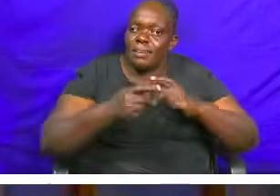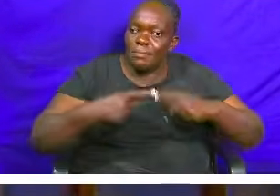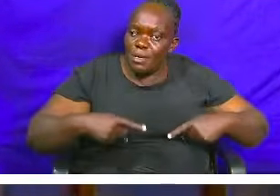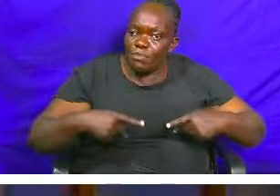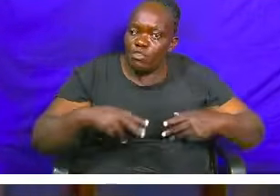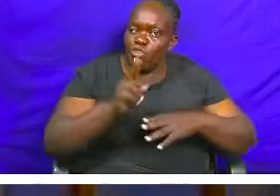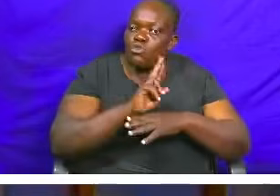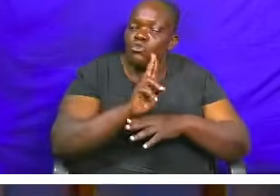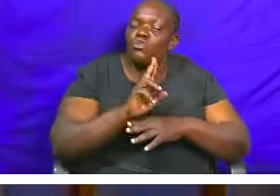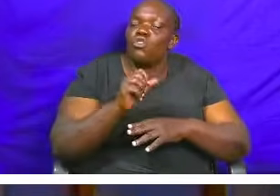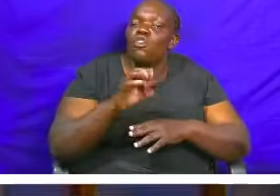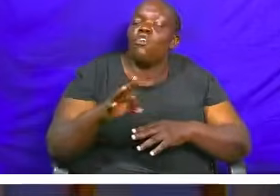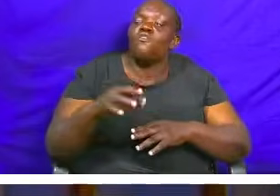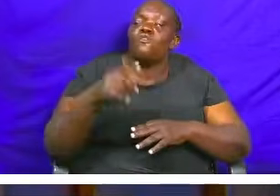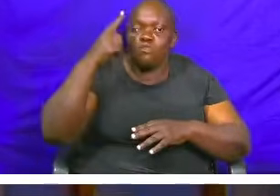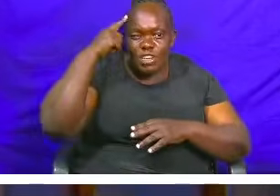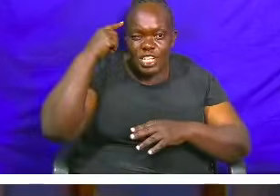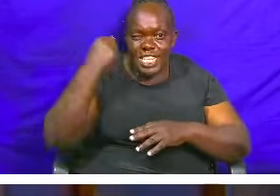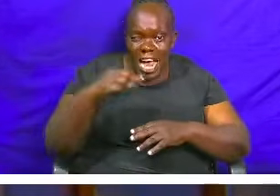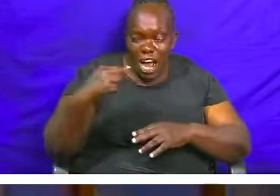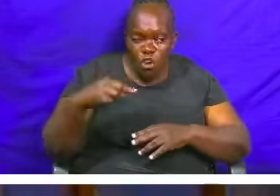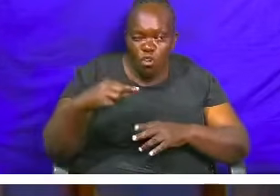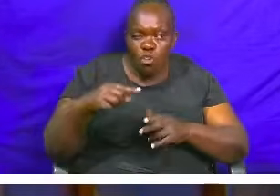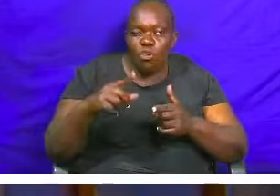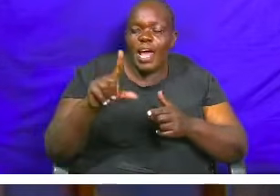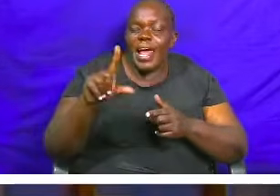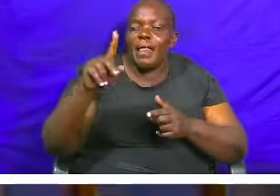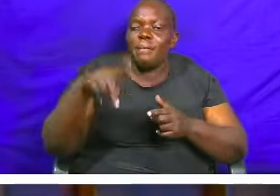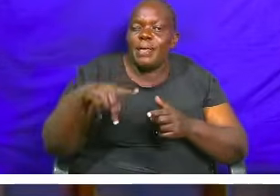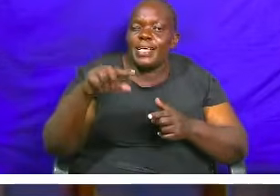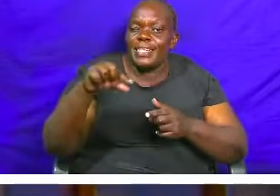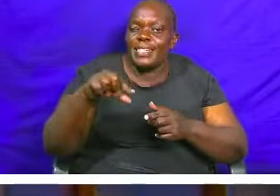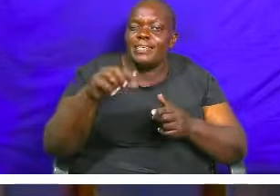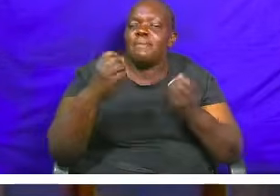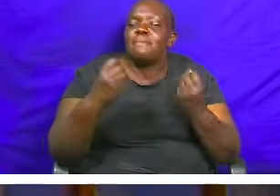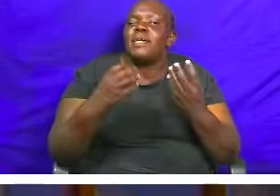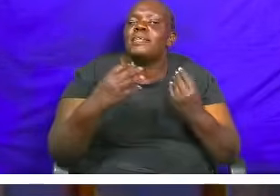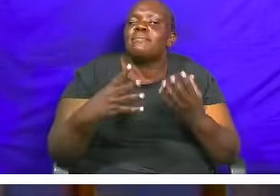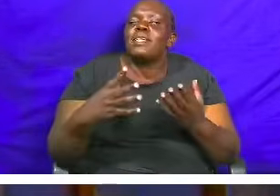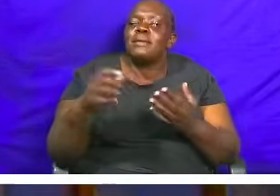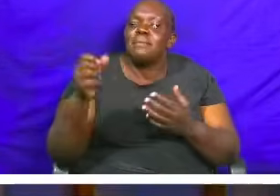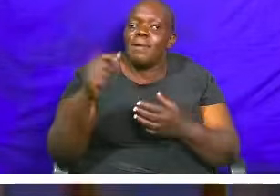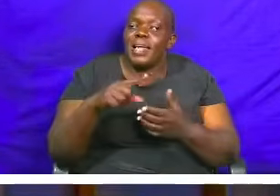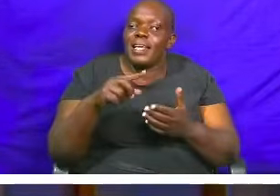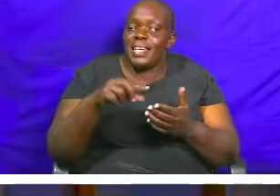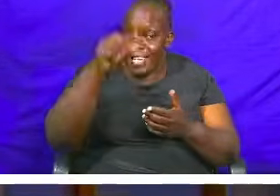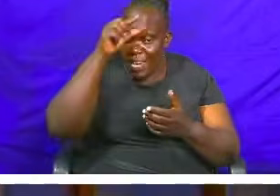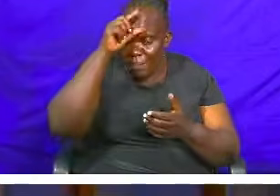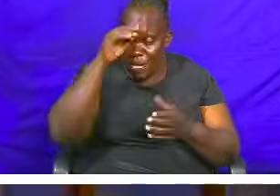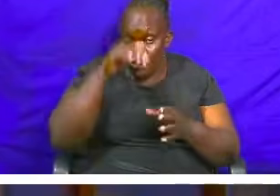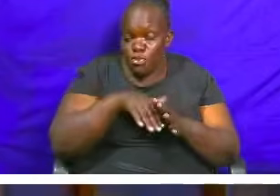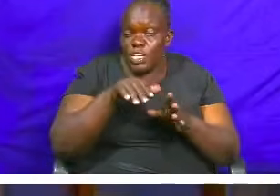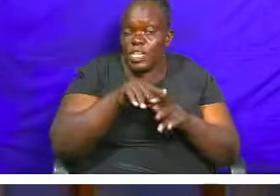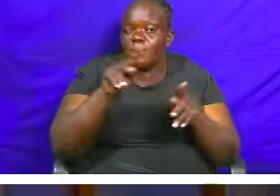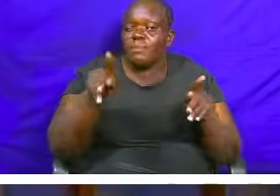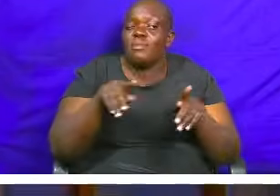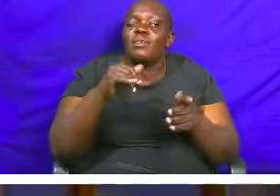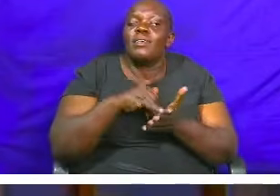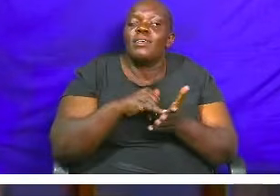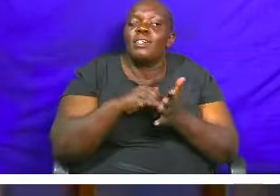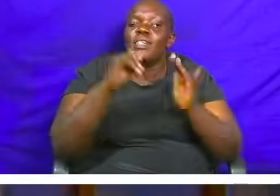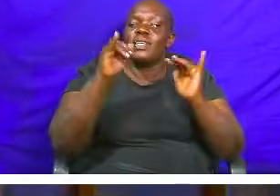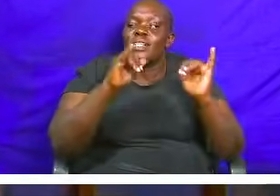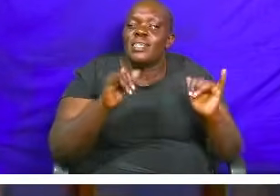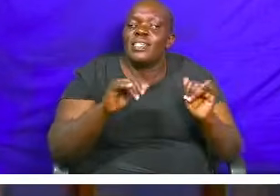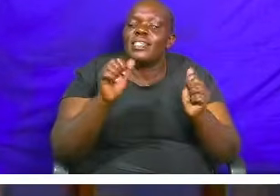of charcoal to the use of LPG. And there are many thematic areas government has put in place, including distribution of 10